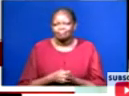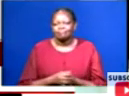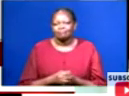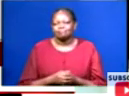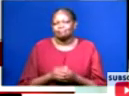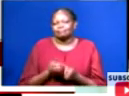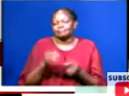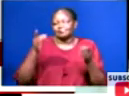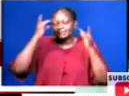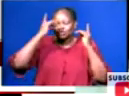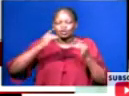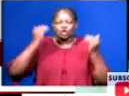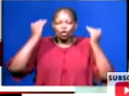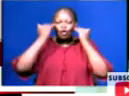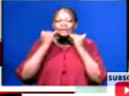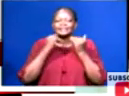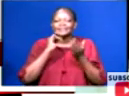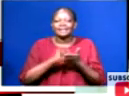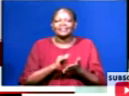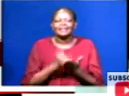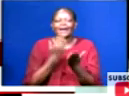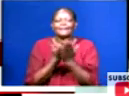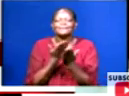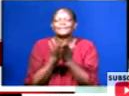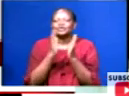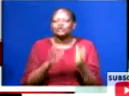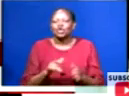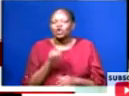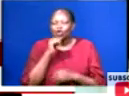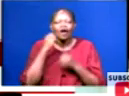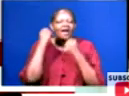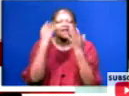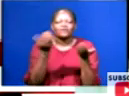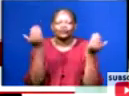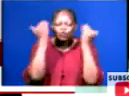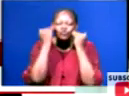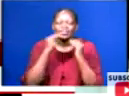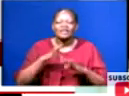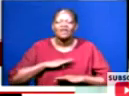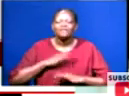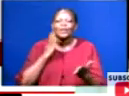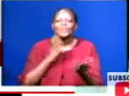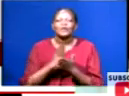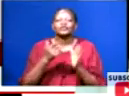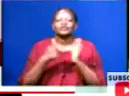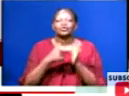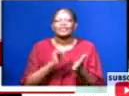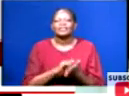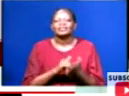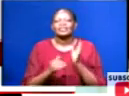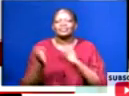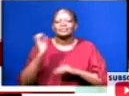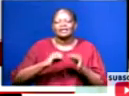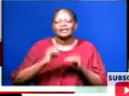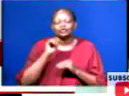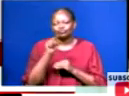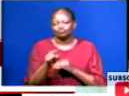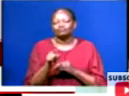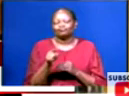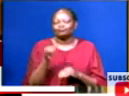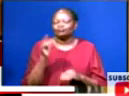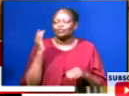its ruling, the court said the petitioner did not furnish the court with enough proof to show that the election was tampered